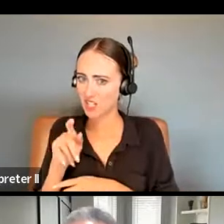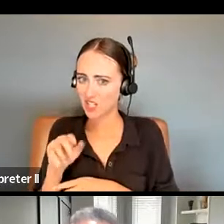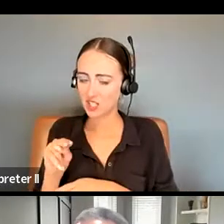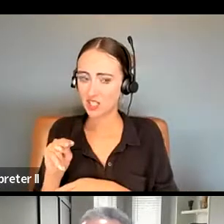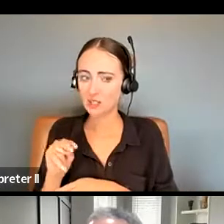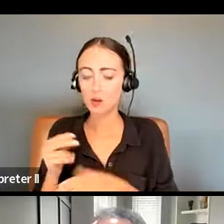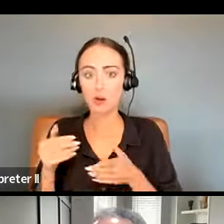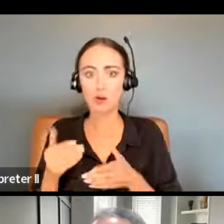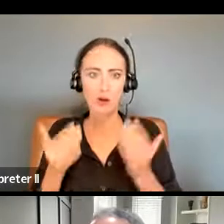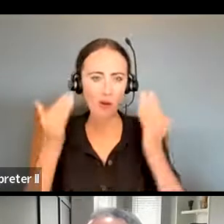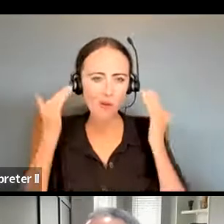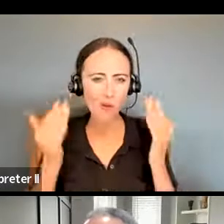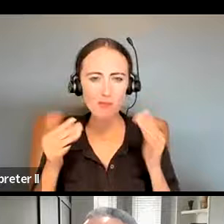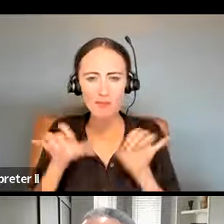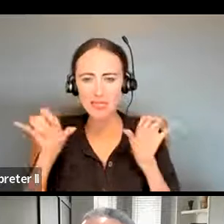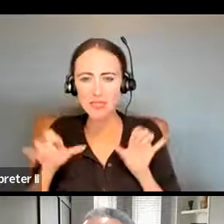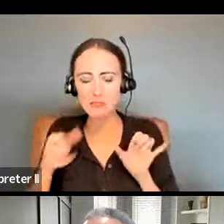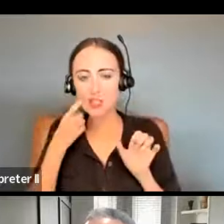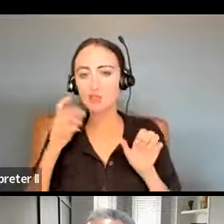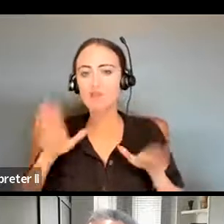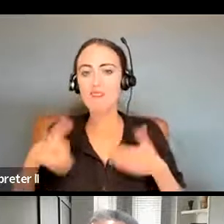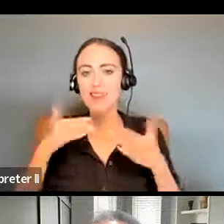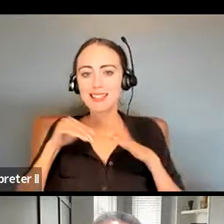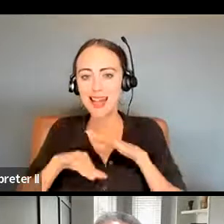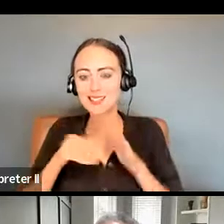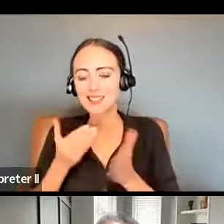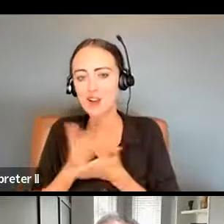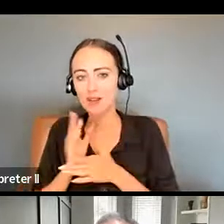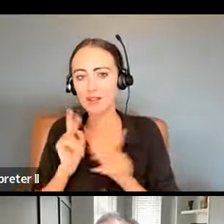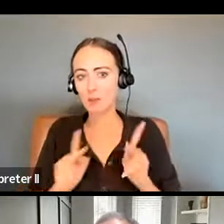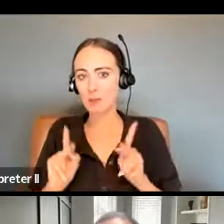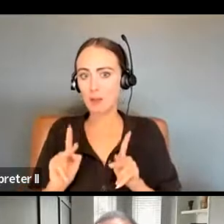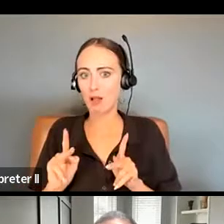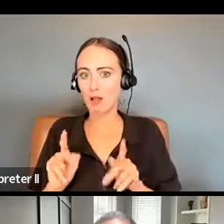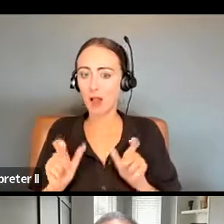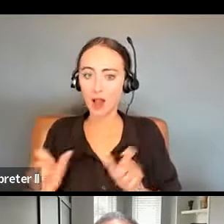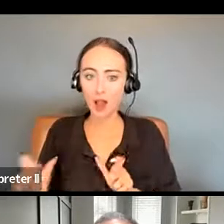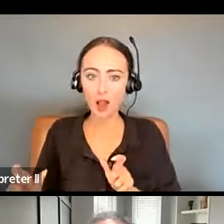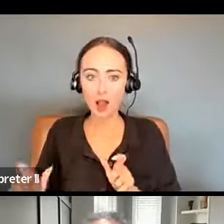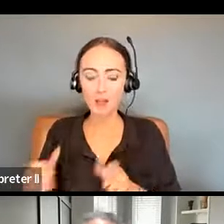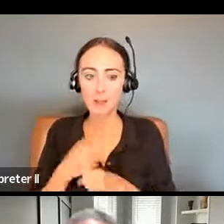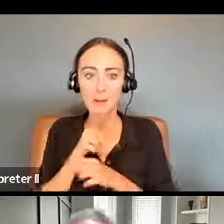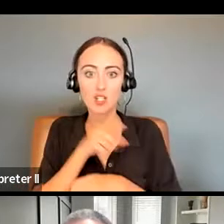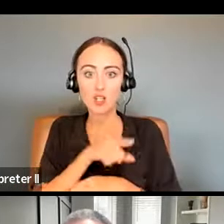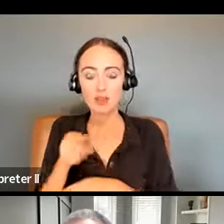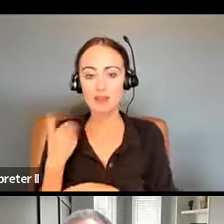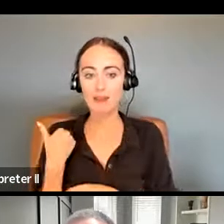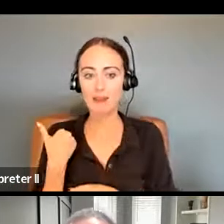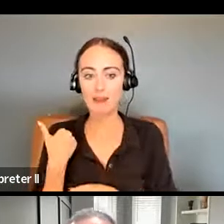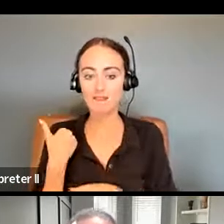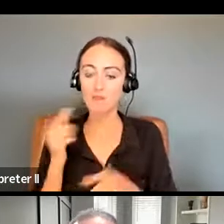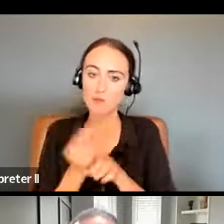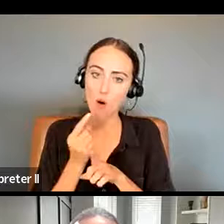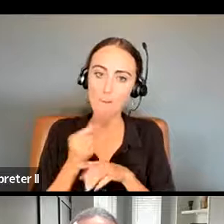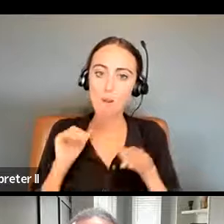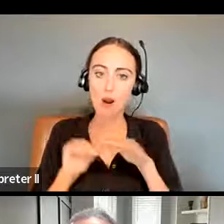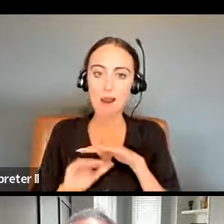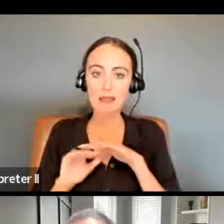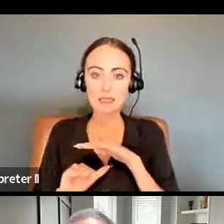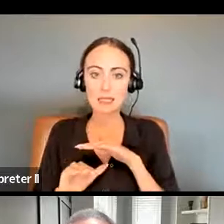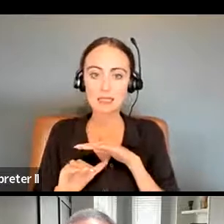or overwhelms the system. It just gives access and rights to people to make sure that they have proper